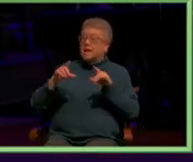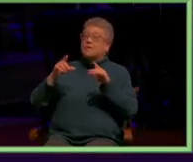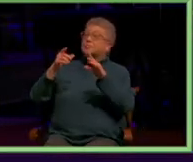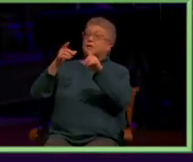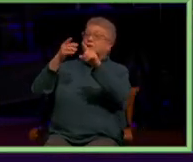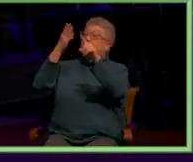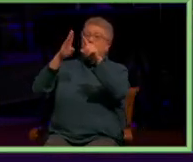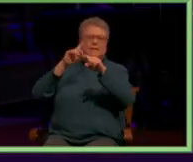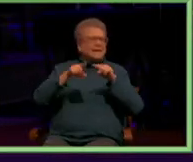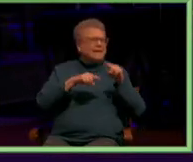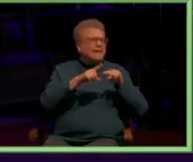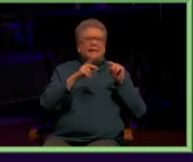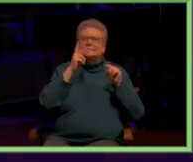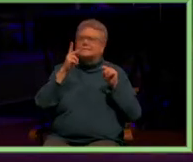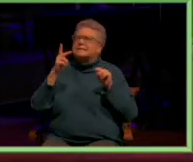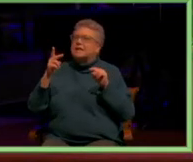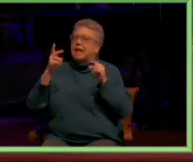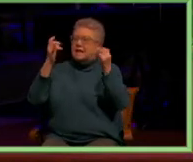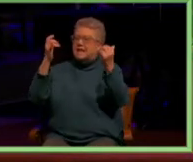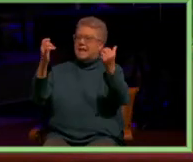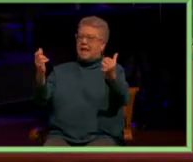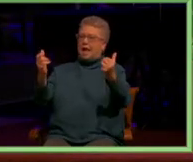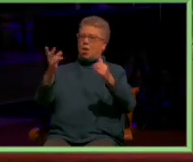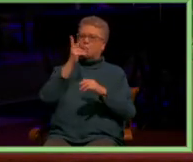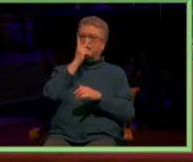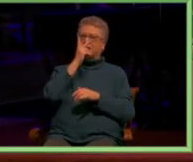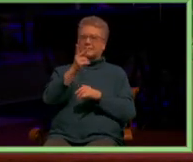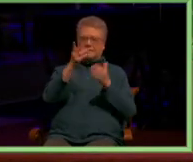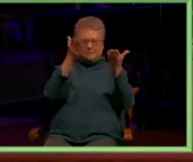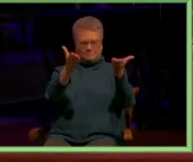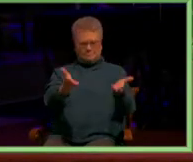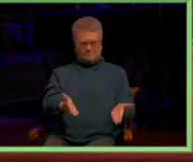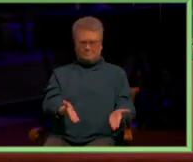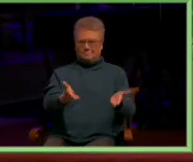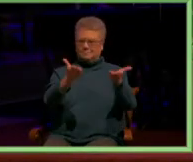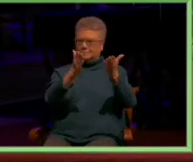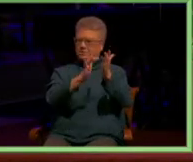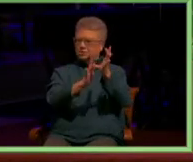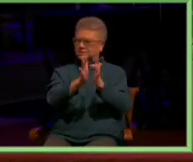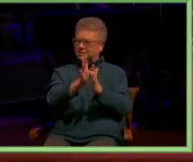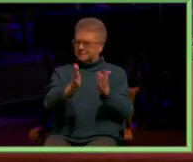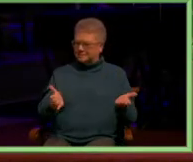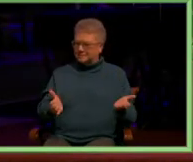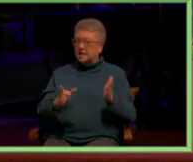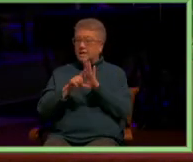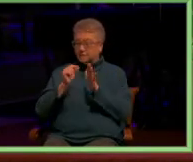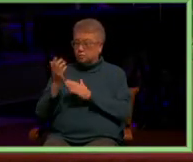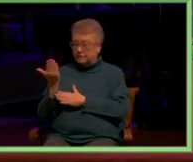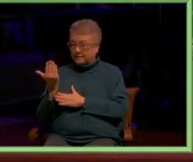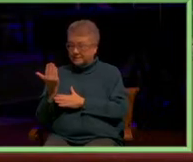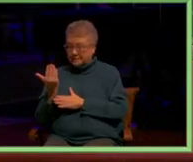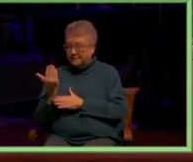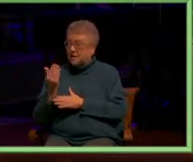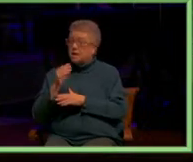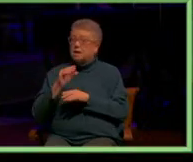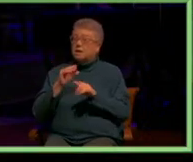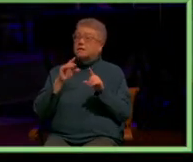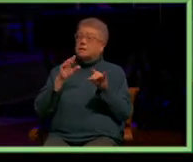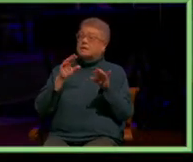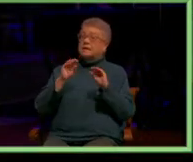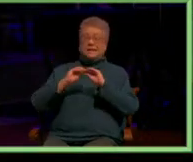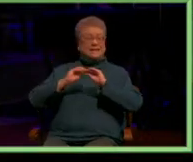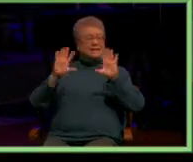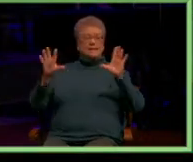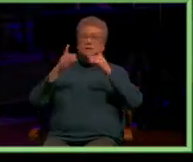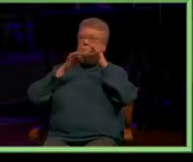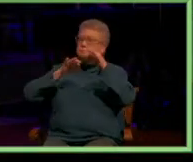We see God in the flesh. But I want you to notice something else in this verse. Look there in verse 15. Not only does he make a claim about